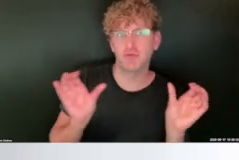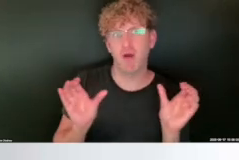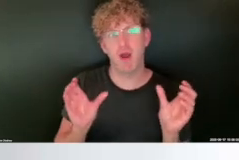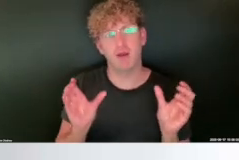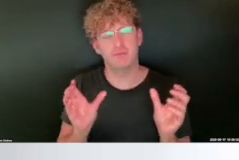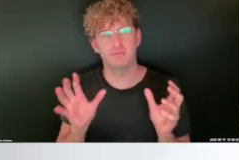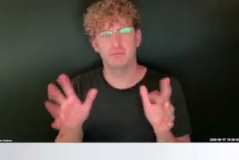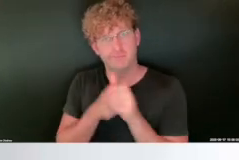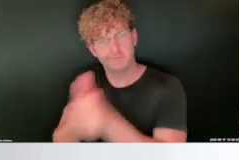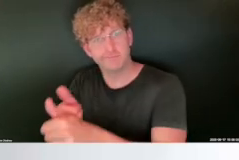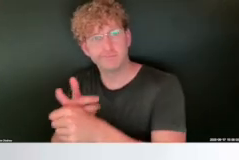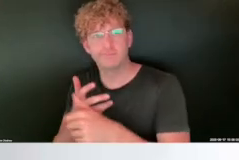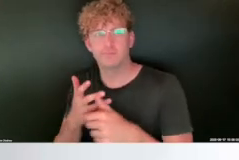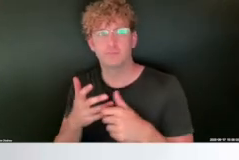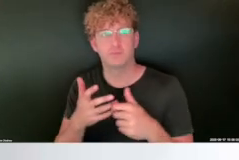all,